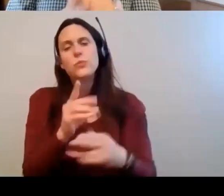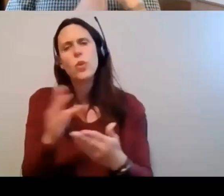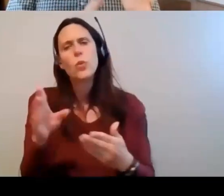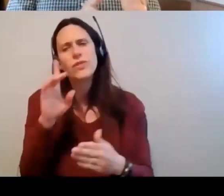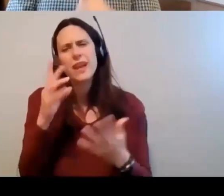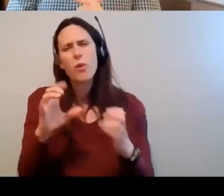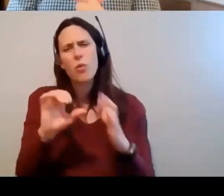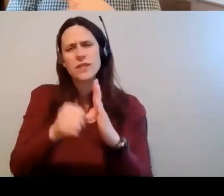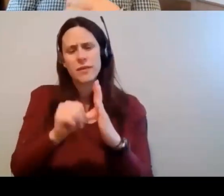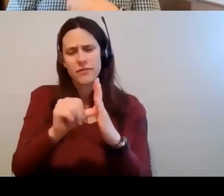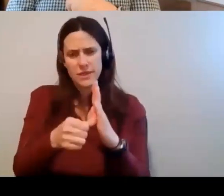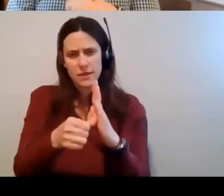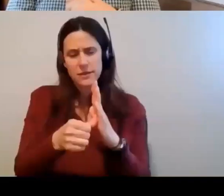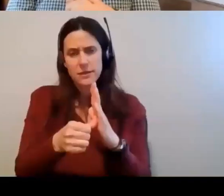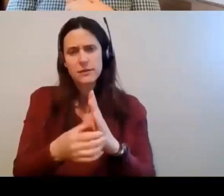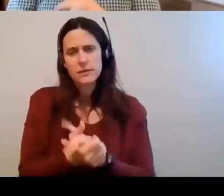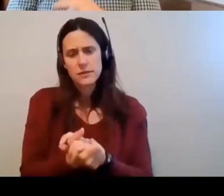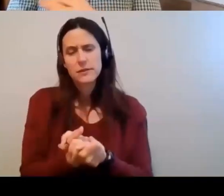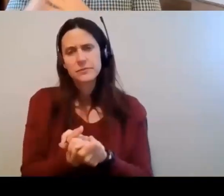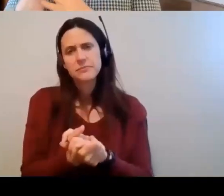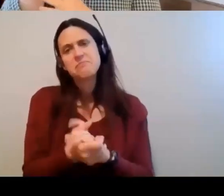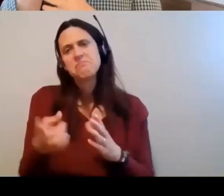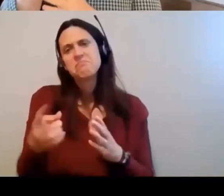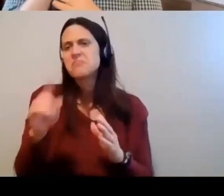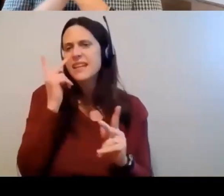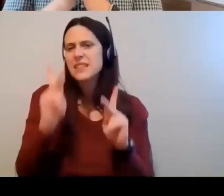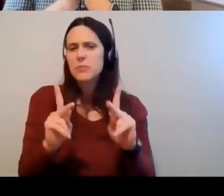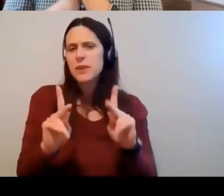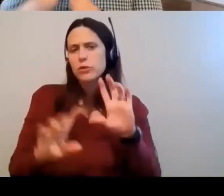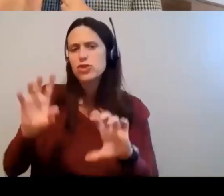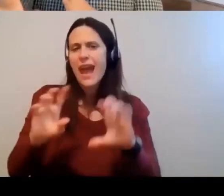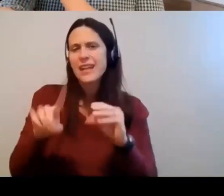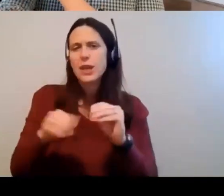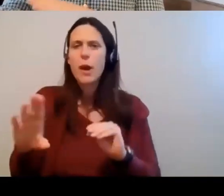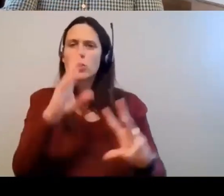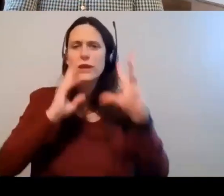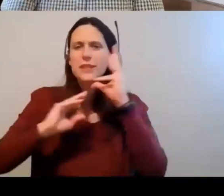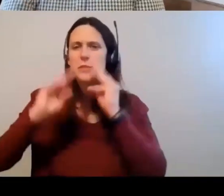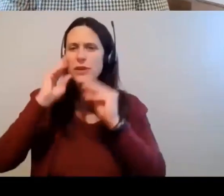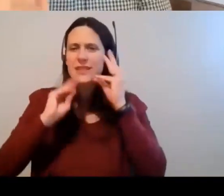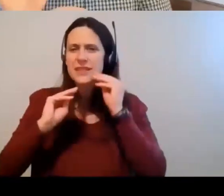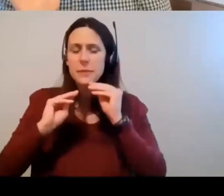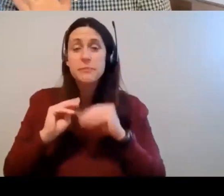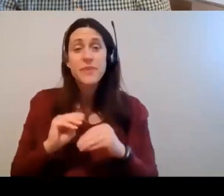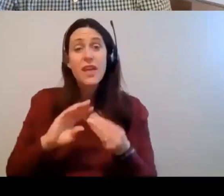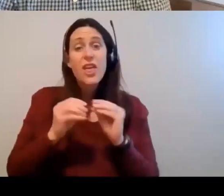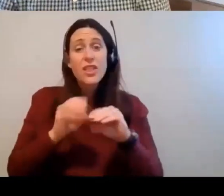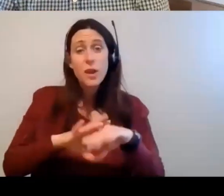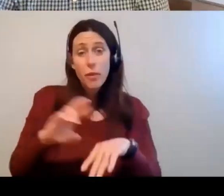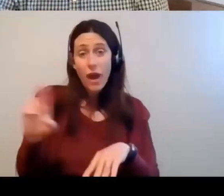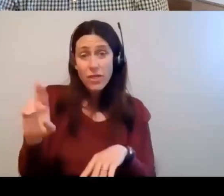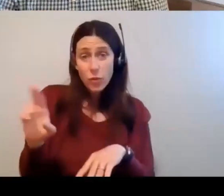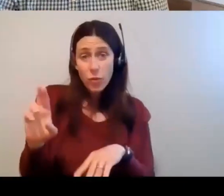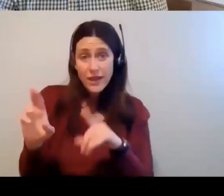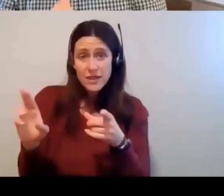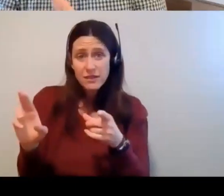folks, again, typing in the chat about their own experiences. The two things you see on the right-hand side of your screen, the increased or